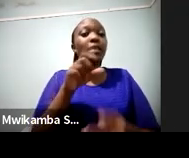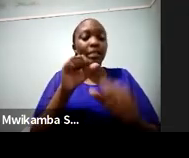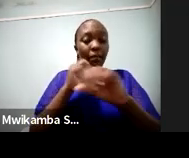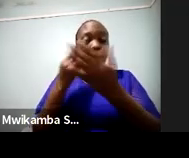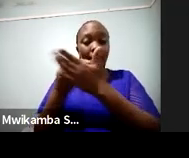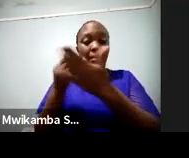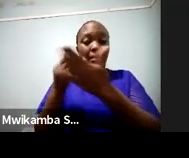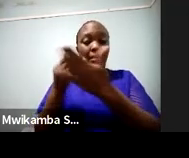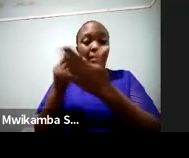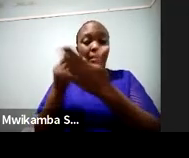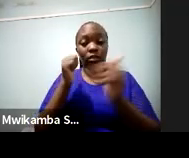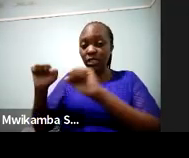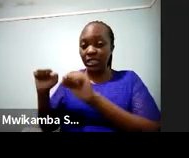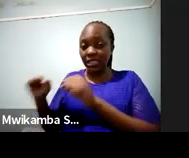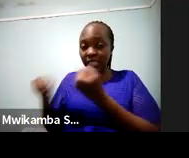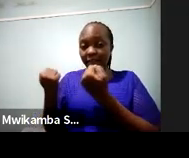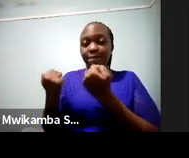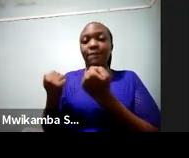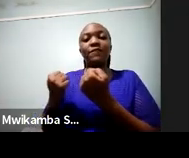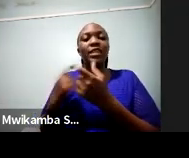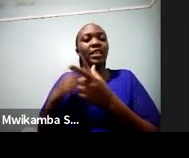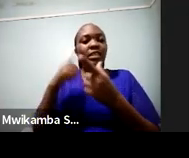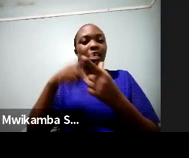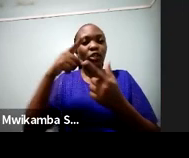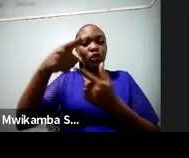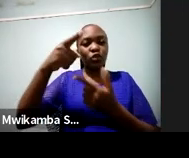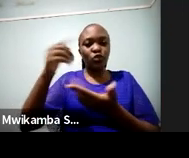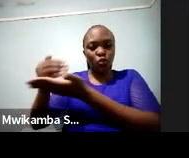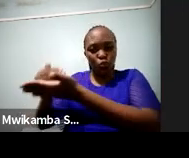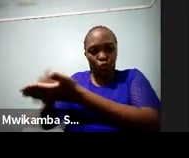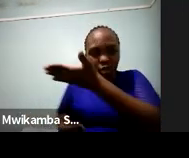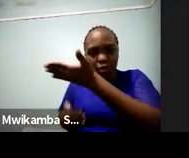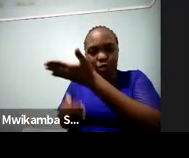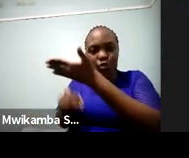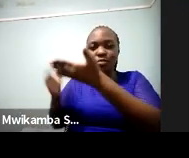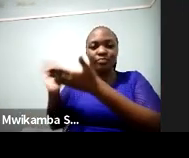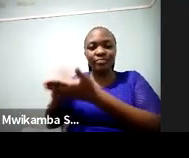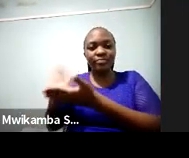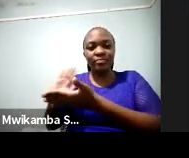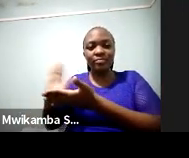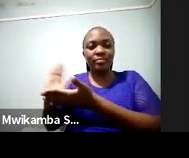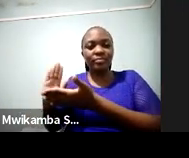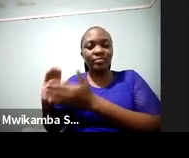then it will be constant. But for now, I don't want you to worry